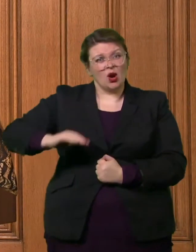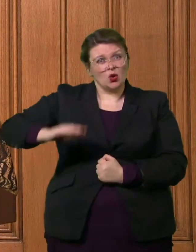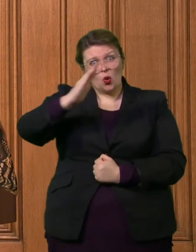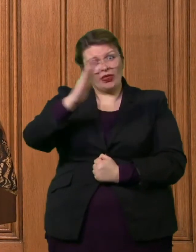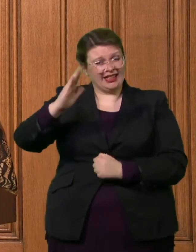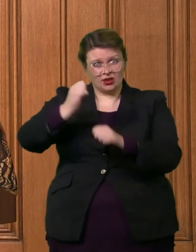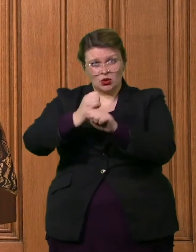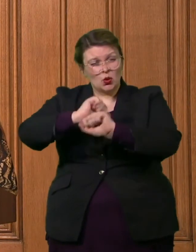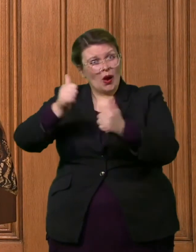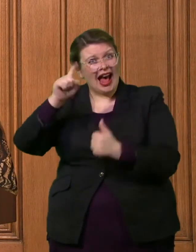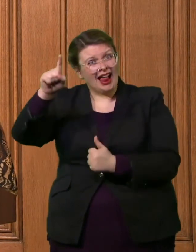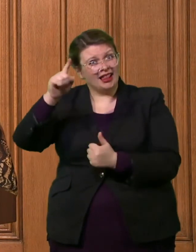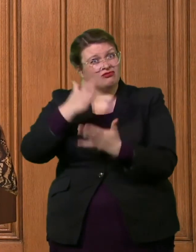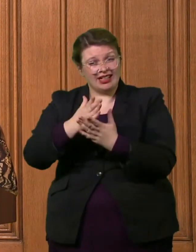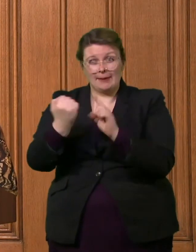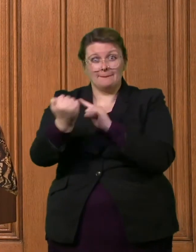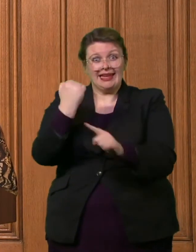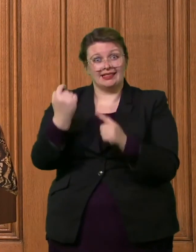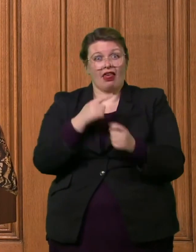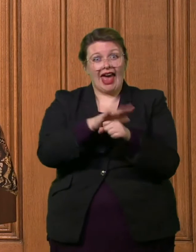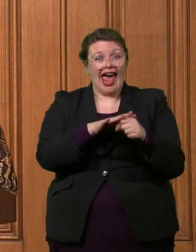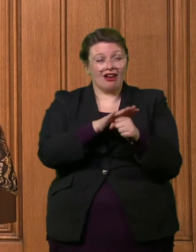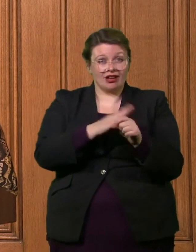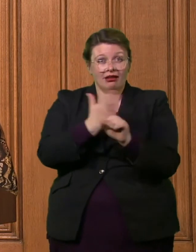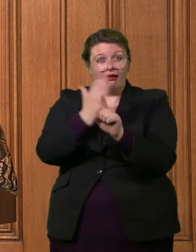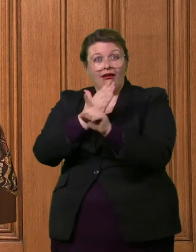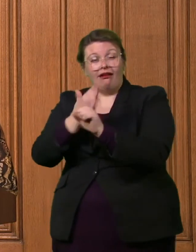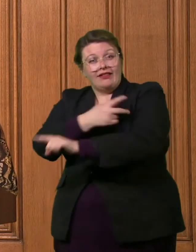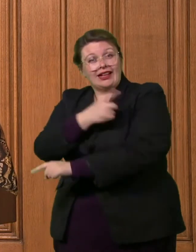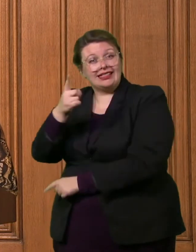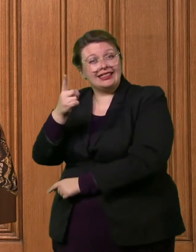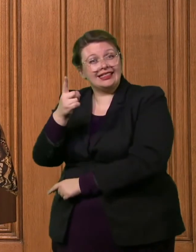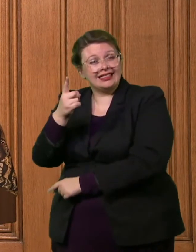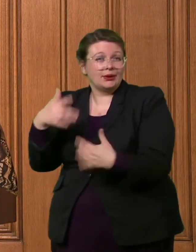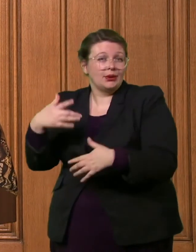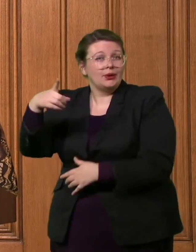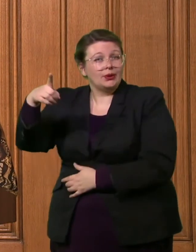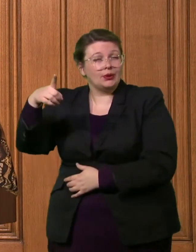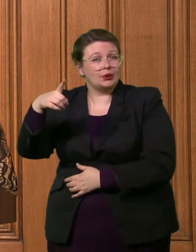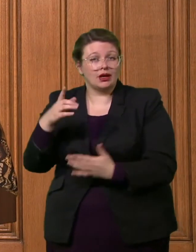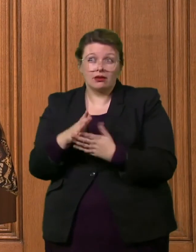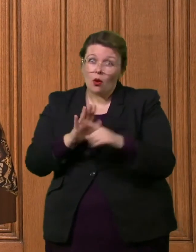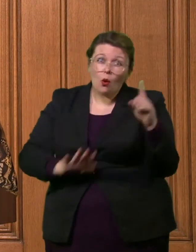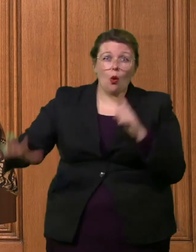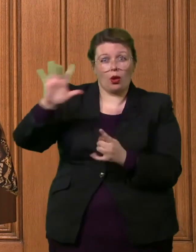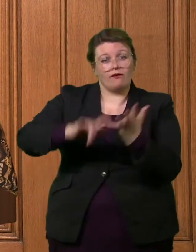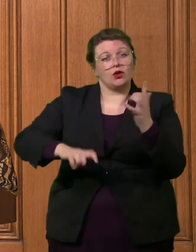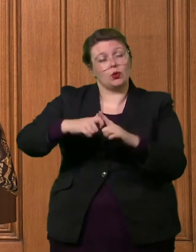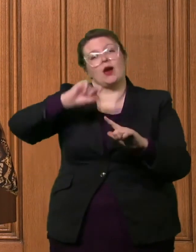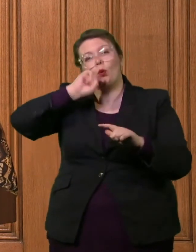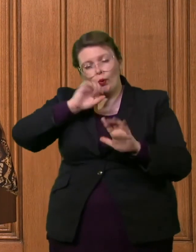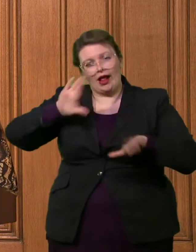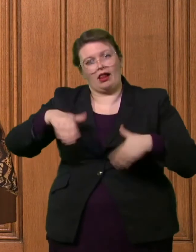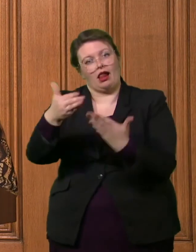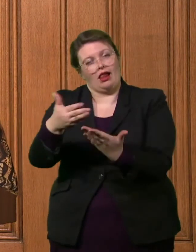done. It's fantastic news. Everywhere is going to get vaccine, and everywhere will be able to deliver the vaccine to all of those from 1 to